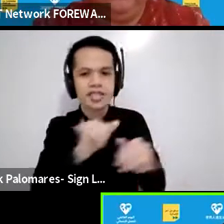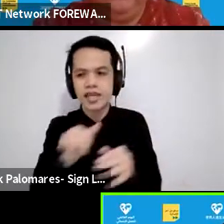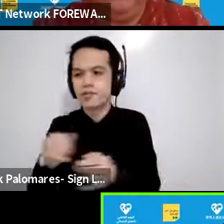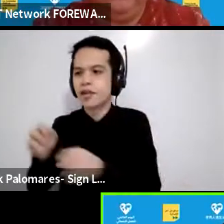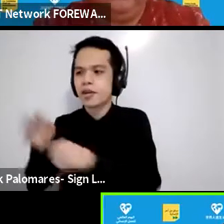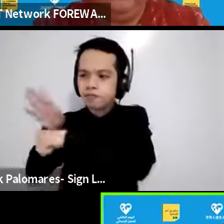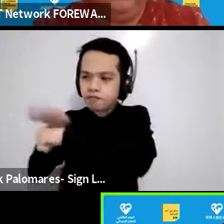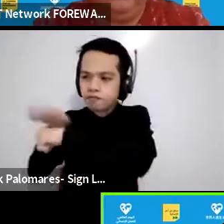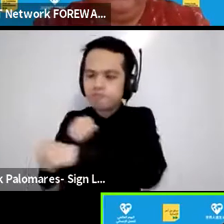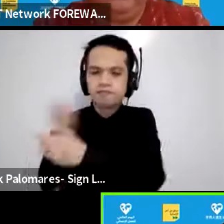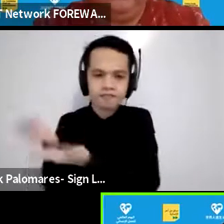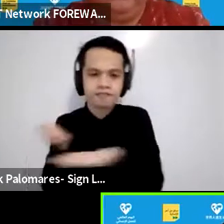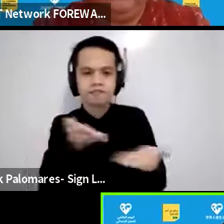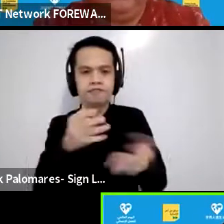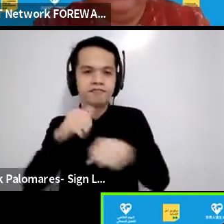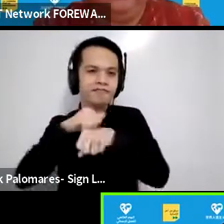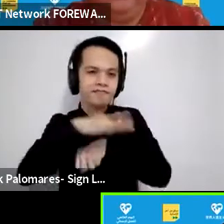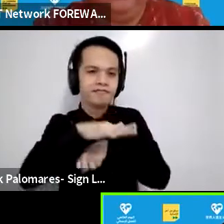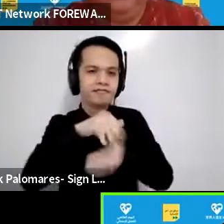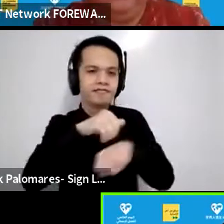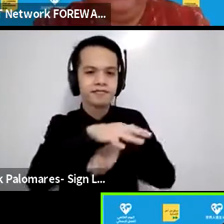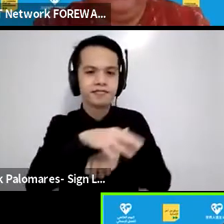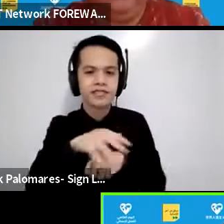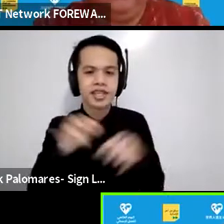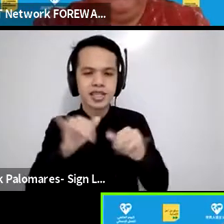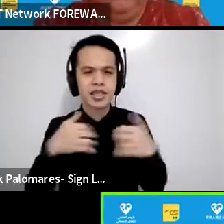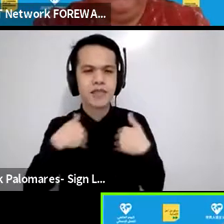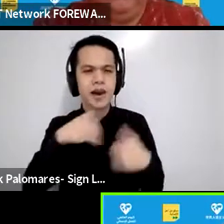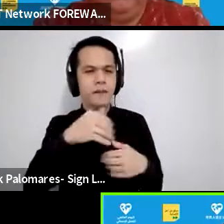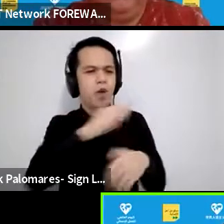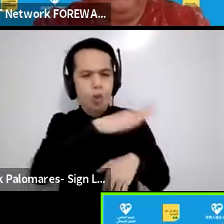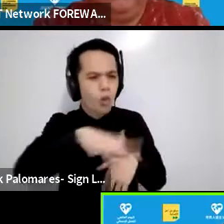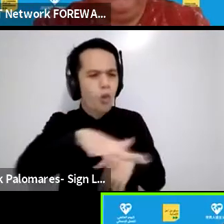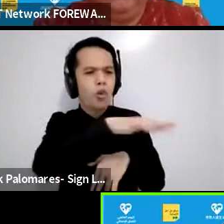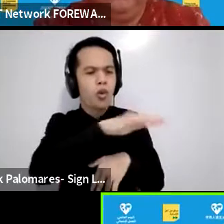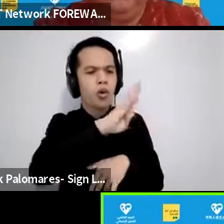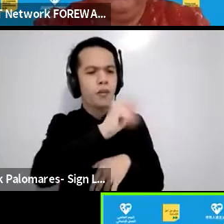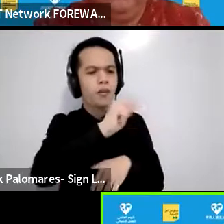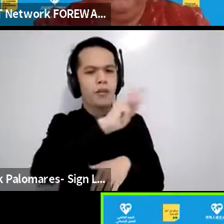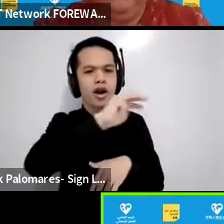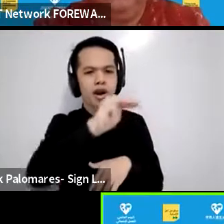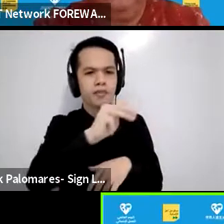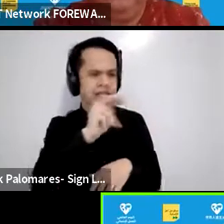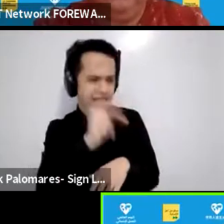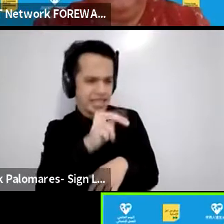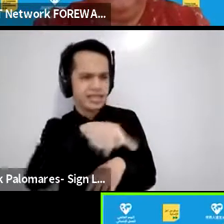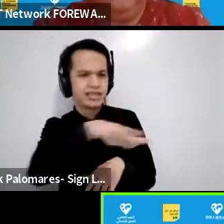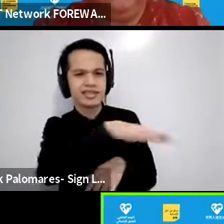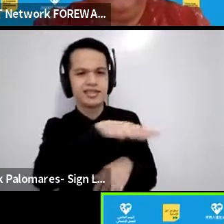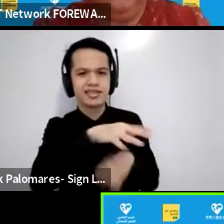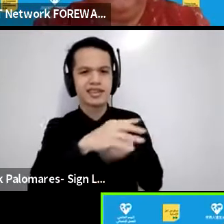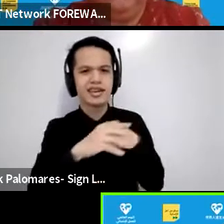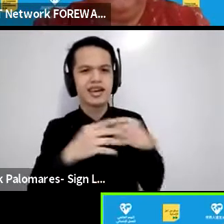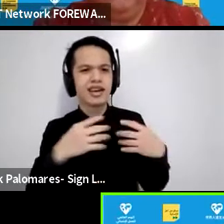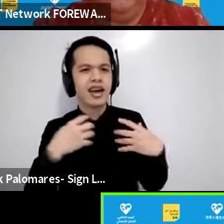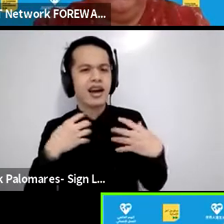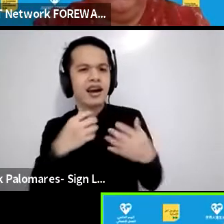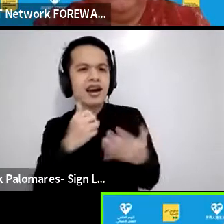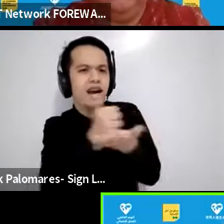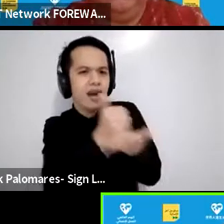teams there as well. It's the whole Barm area is in need of a lot of help, as the previous speaker mentioned.